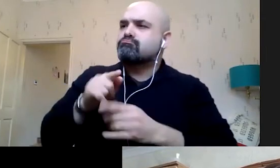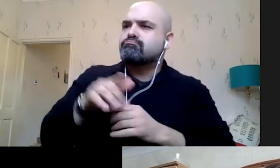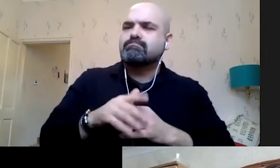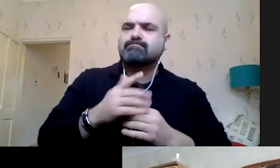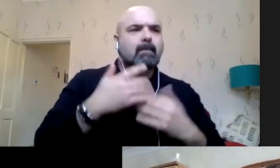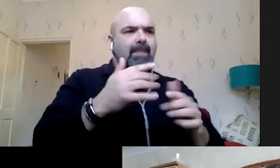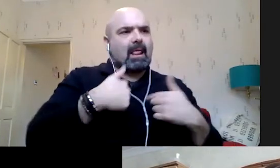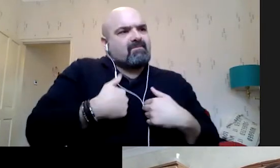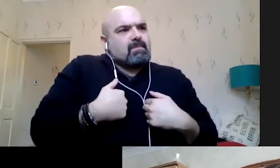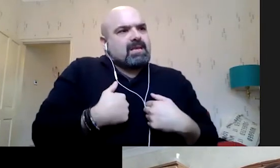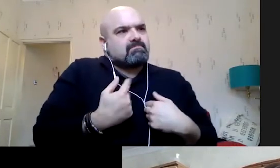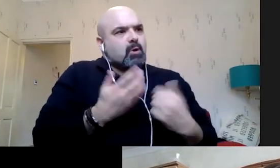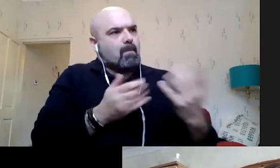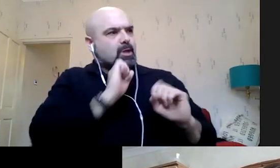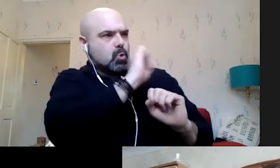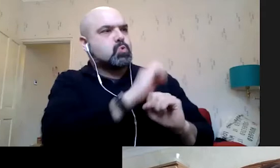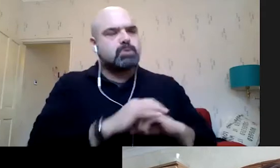for me compared to what it's been like for you,